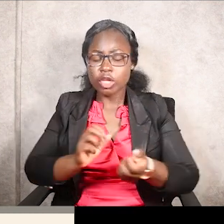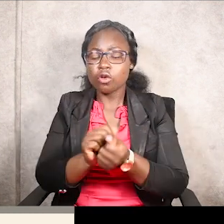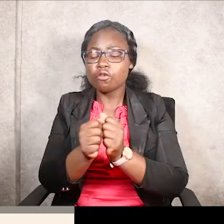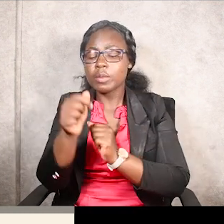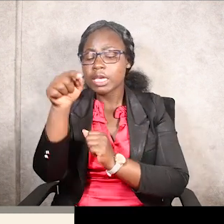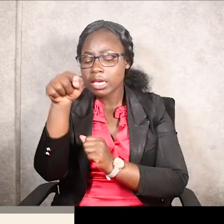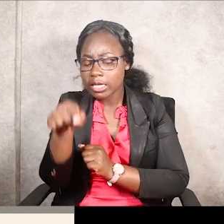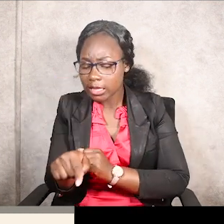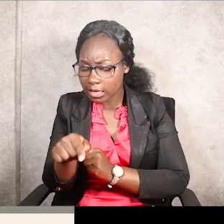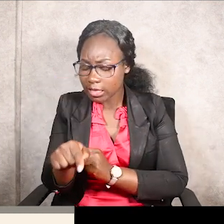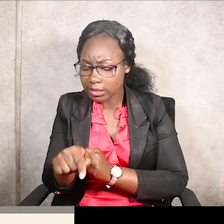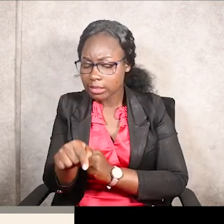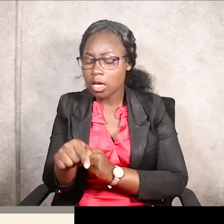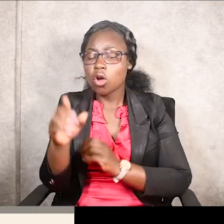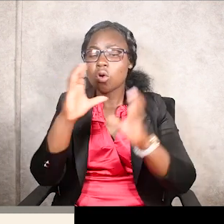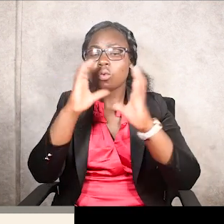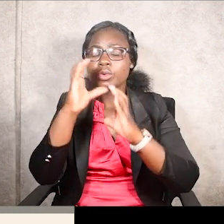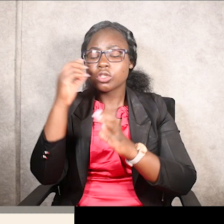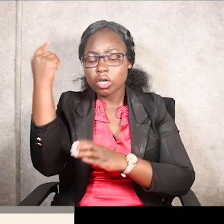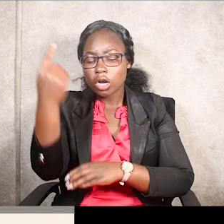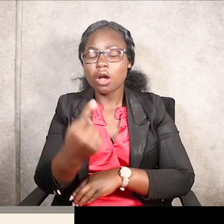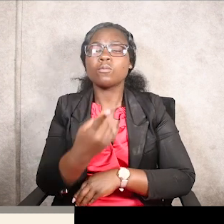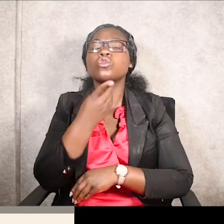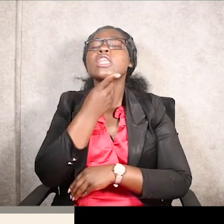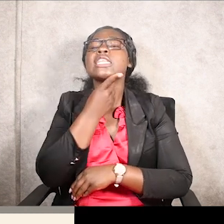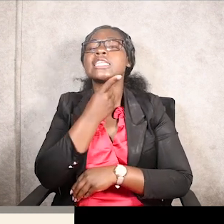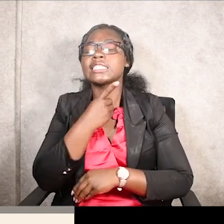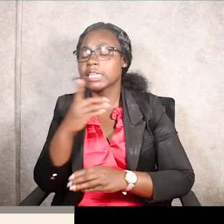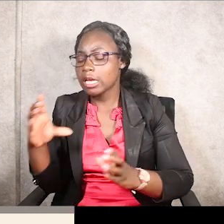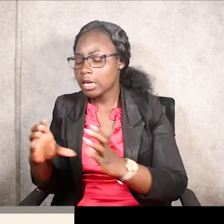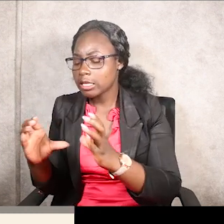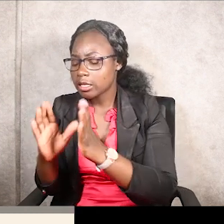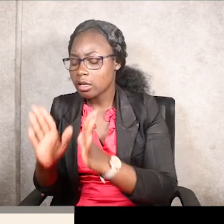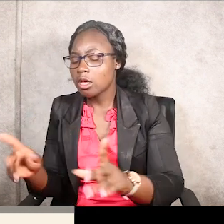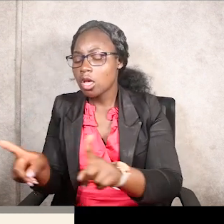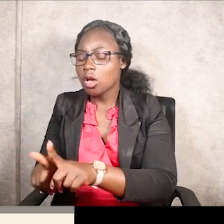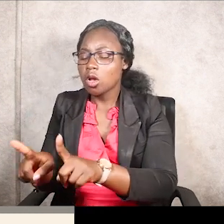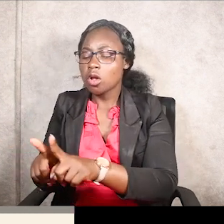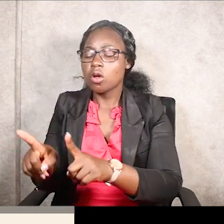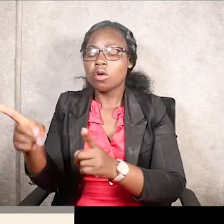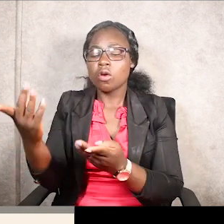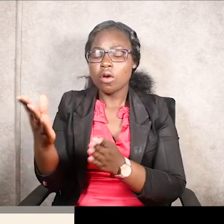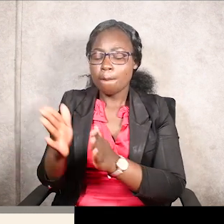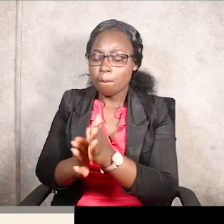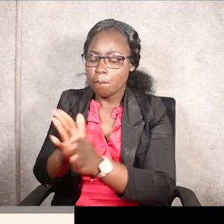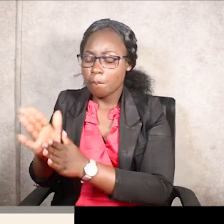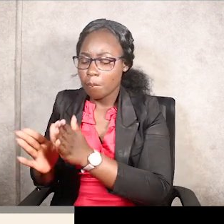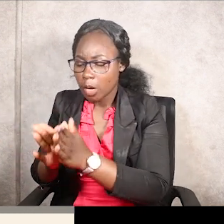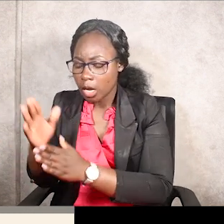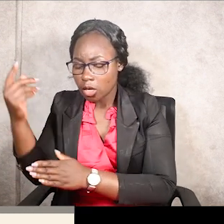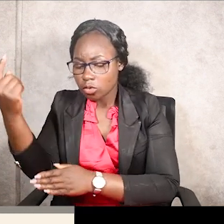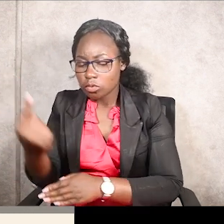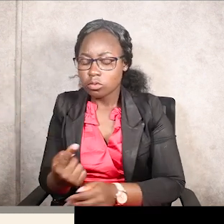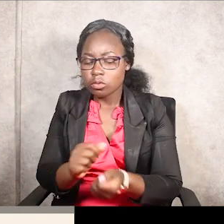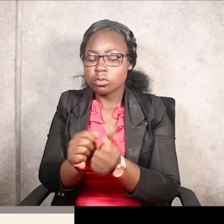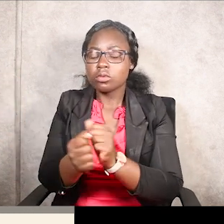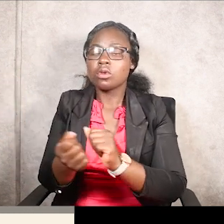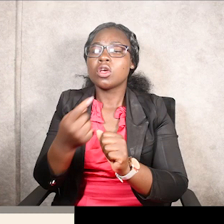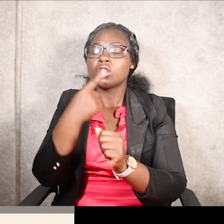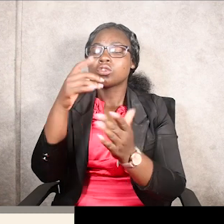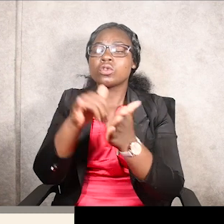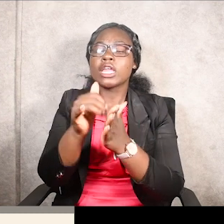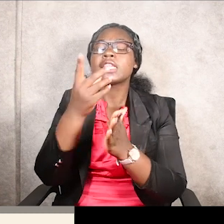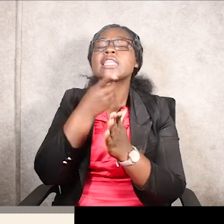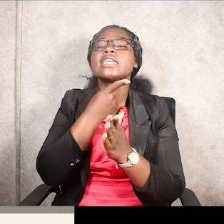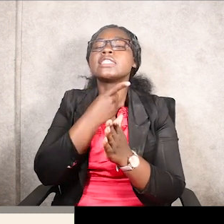this communication reach to the desired stakeholders. Also, plan and implement the change so that the